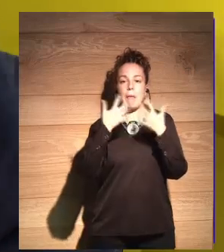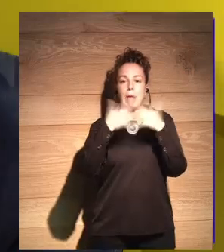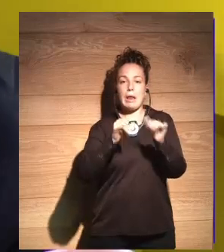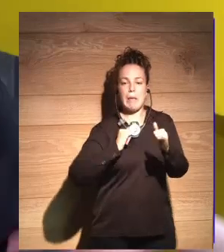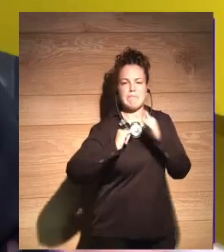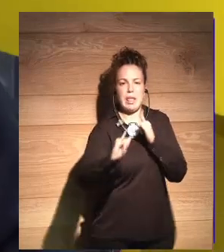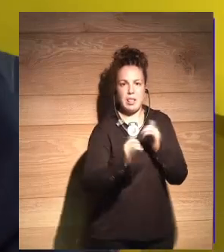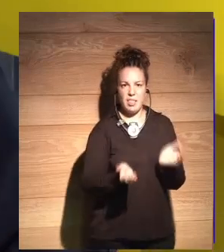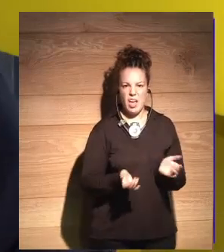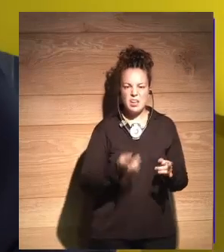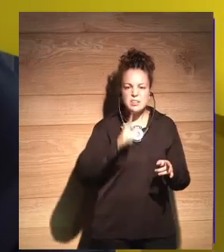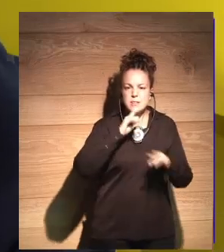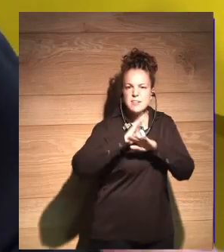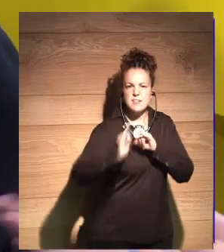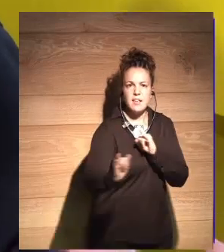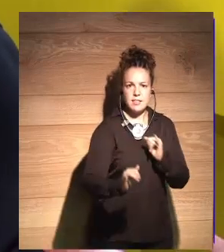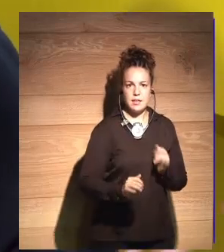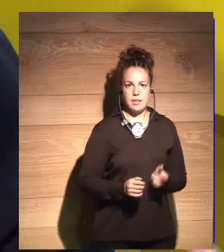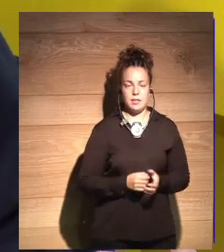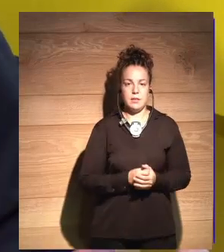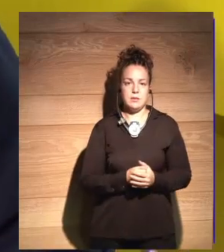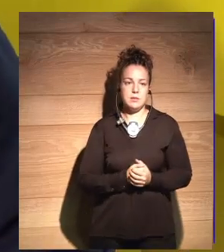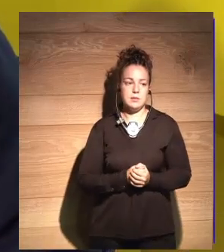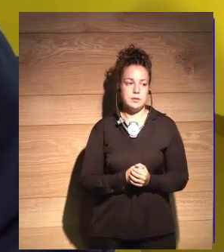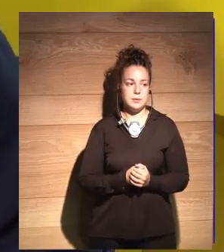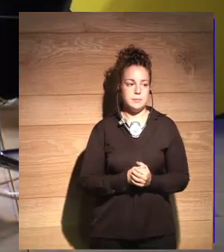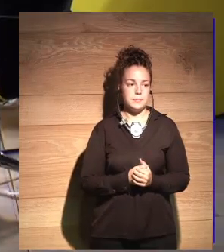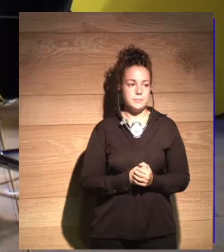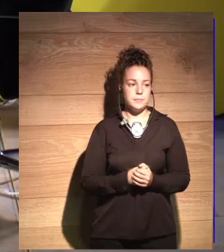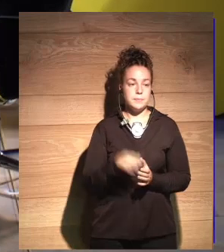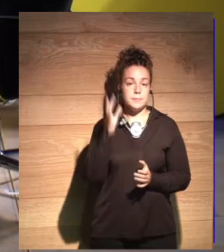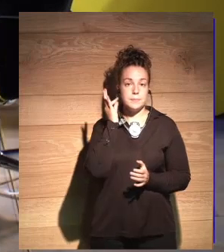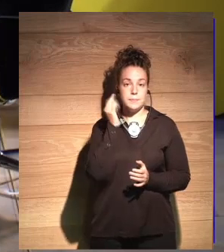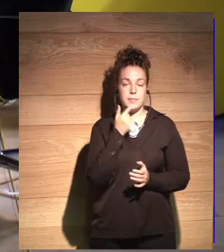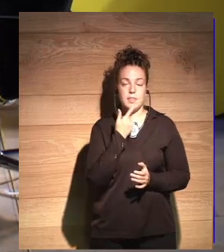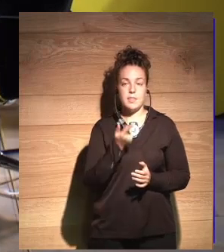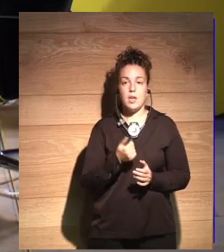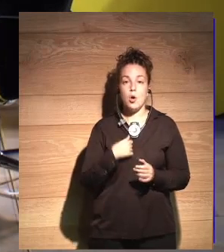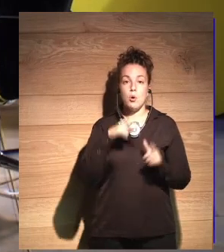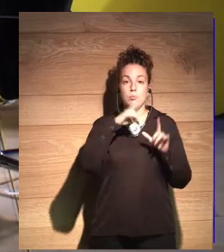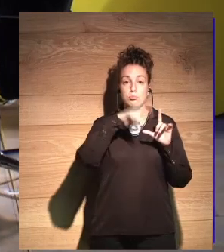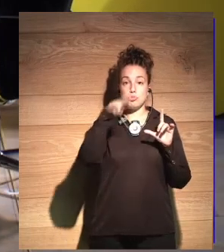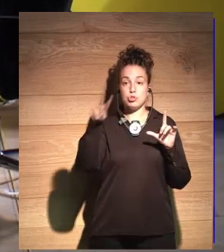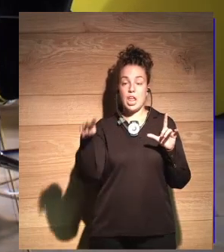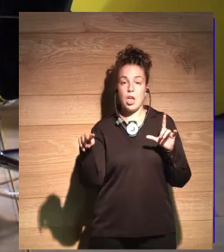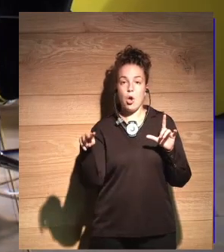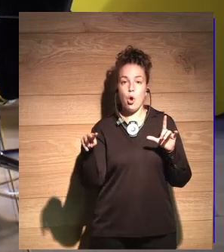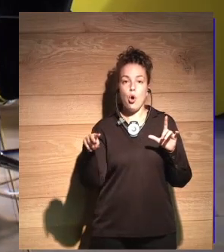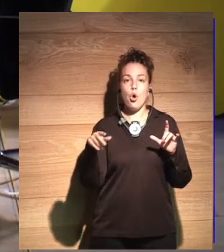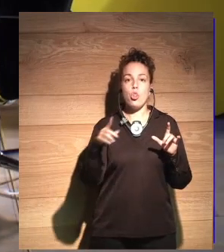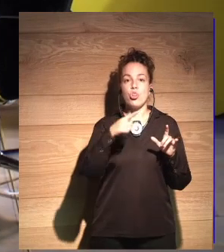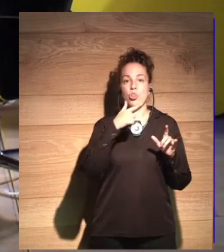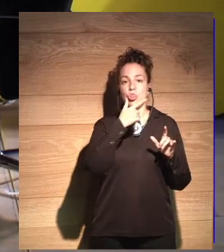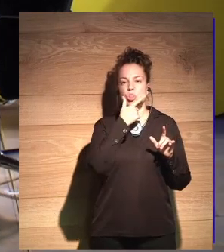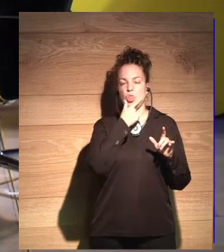yeah, shut up. Actually, you know? There's this museum called Science Gallery, Dublin, at Trinity College, and they had me help curate a